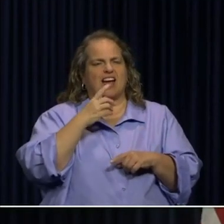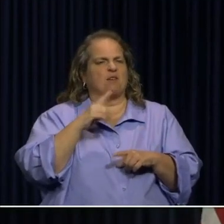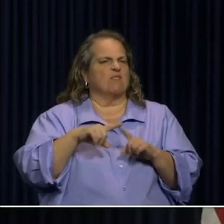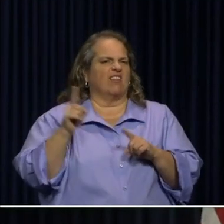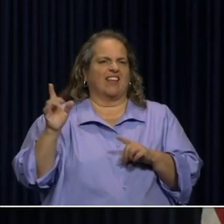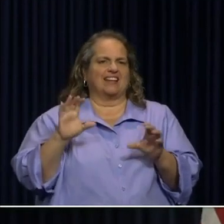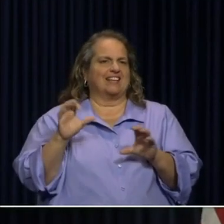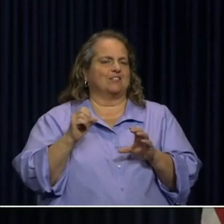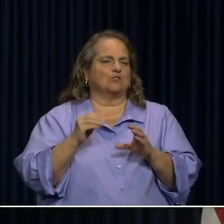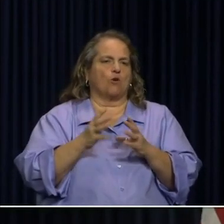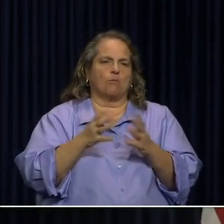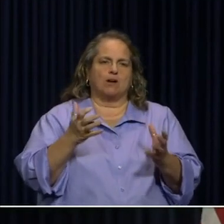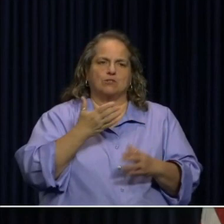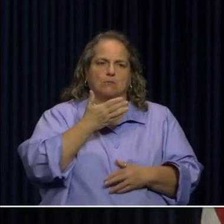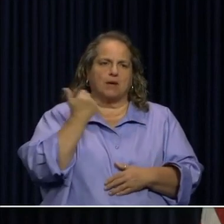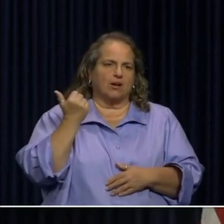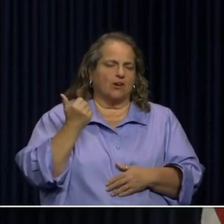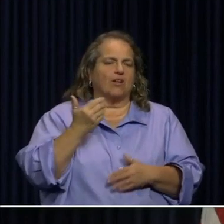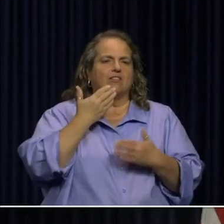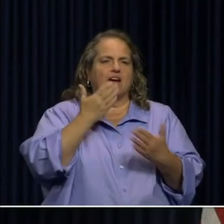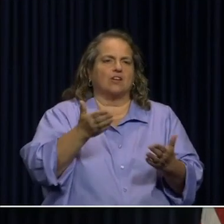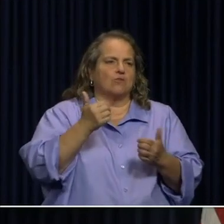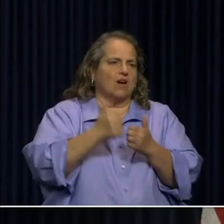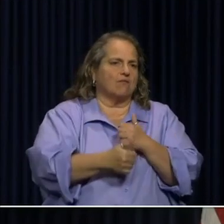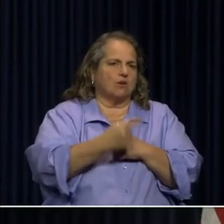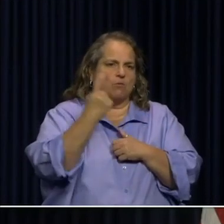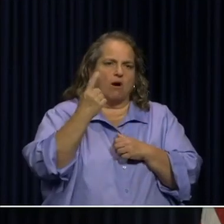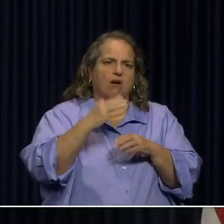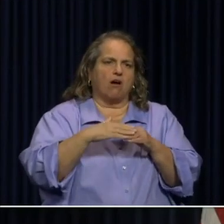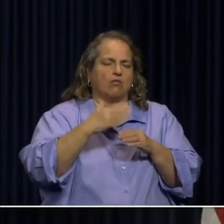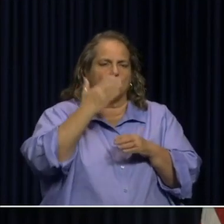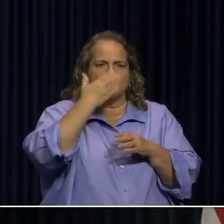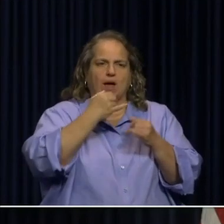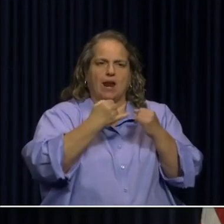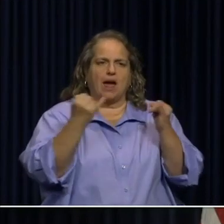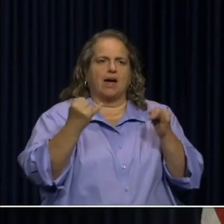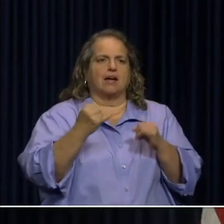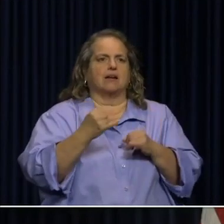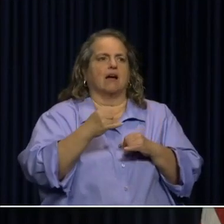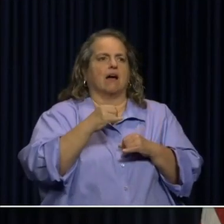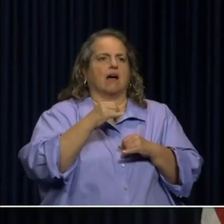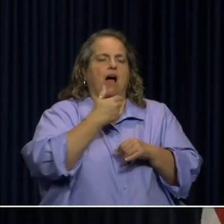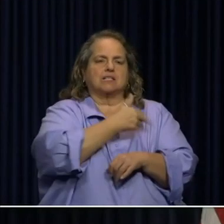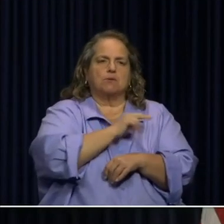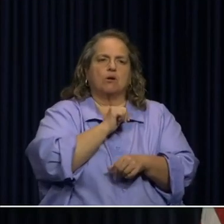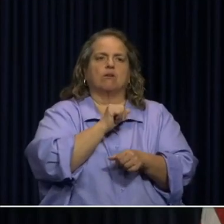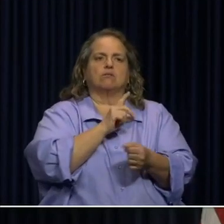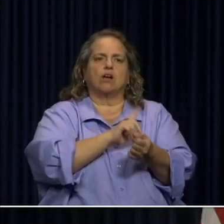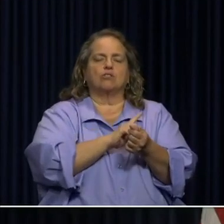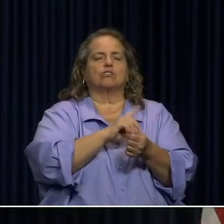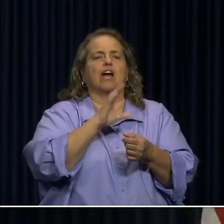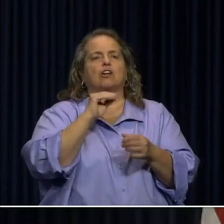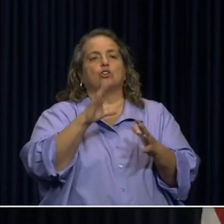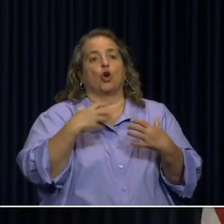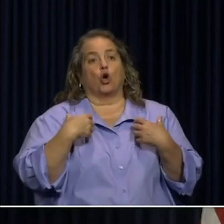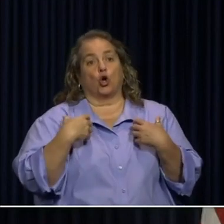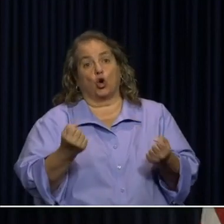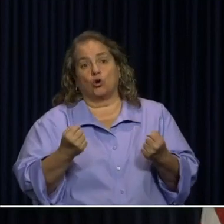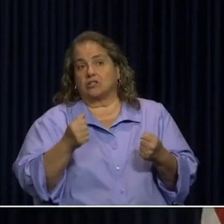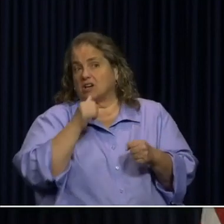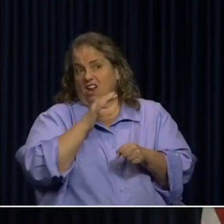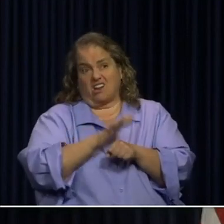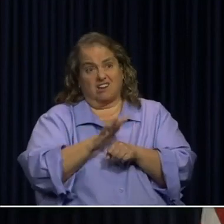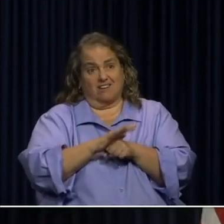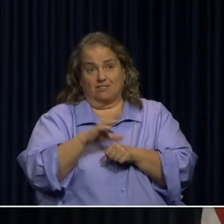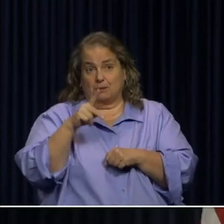better. Thank you to everybody out there on the front lines and your courage without enough PPE, knowing that